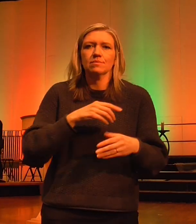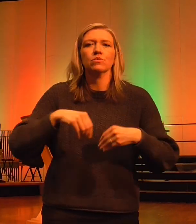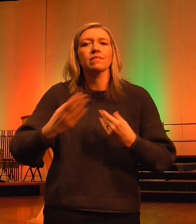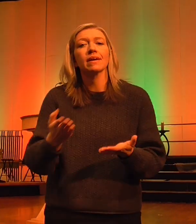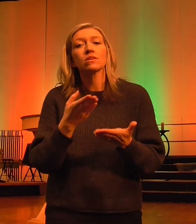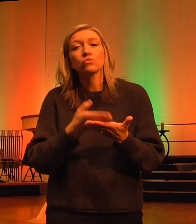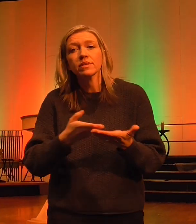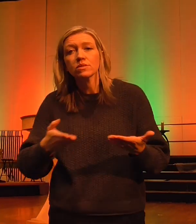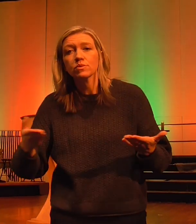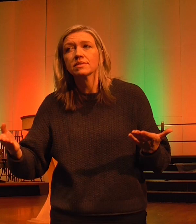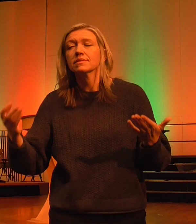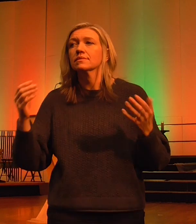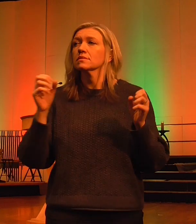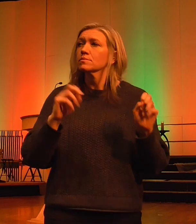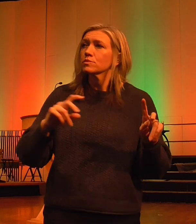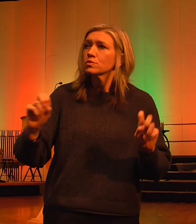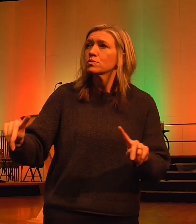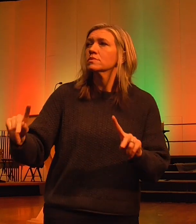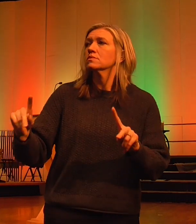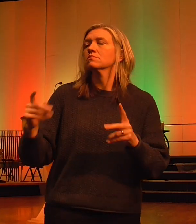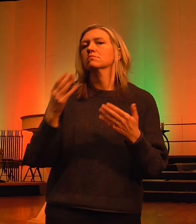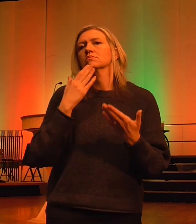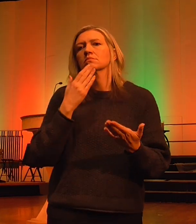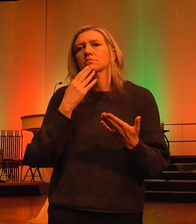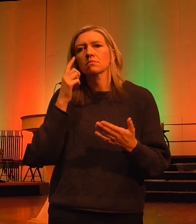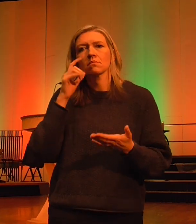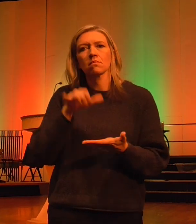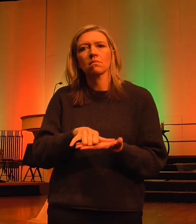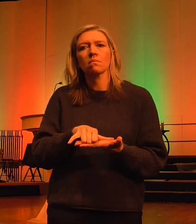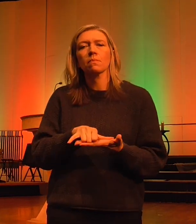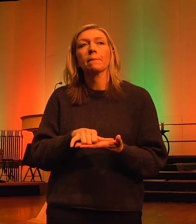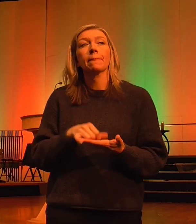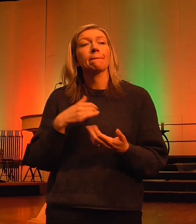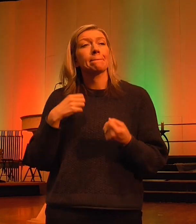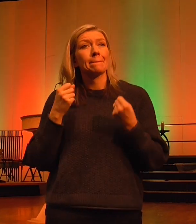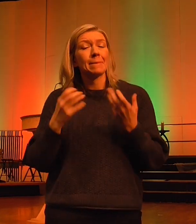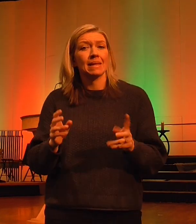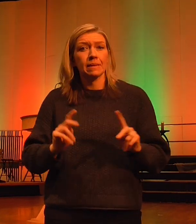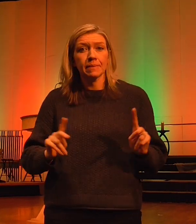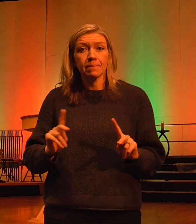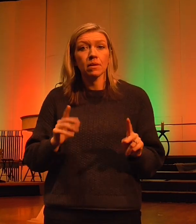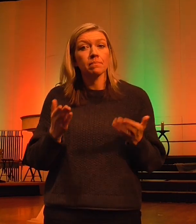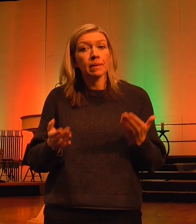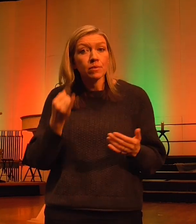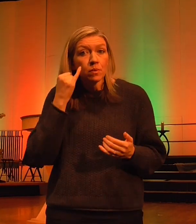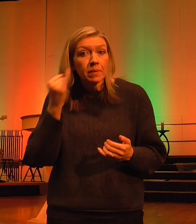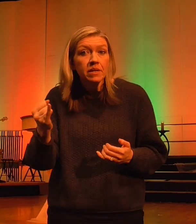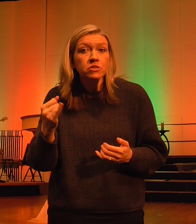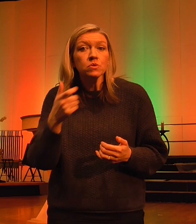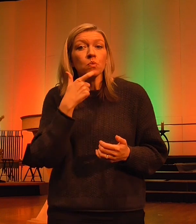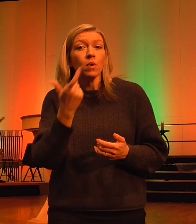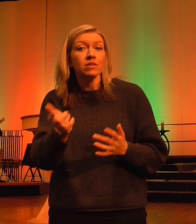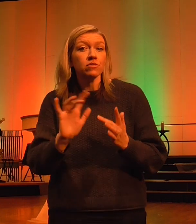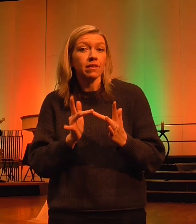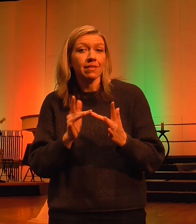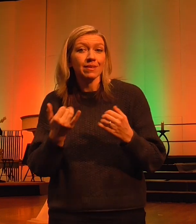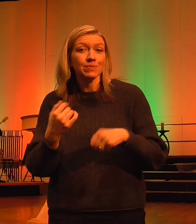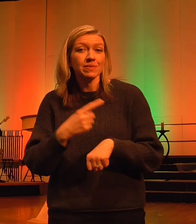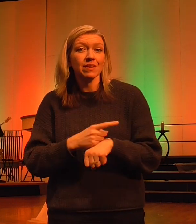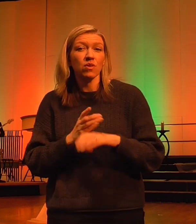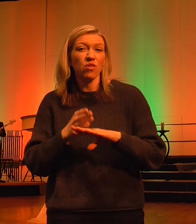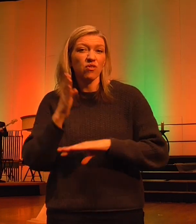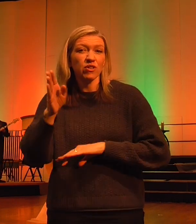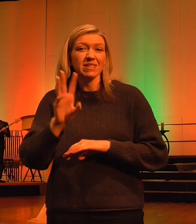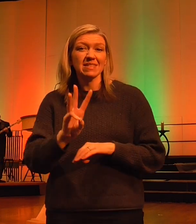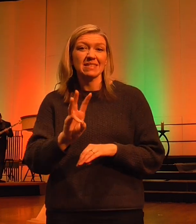resources and opportunities. And so we give thanks for that. And we have a number of people, as you might imagine, watching online today, just over